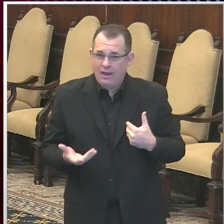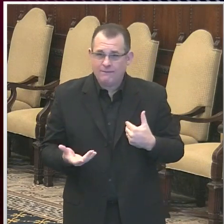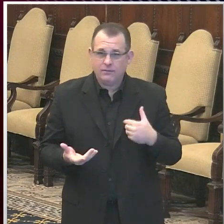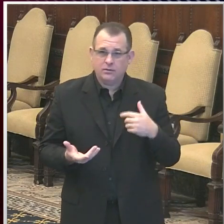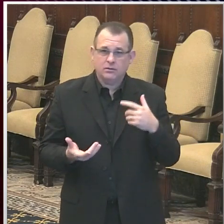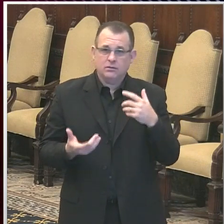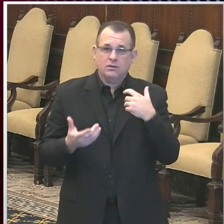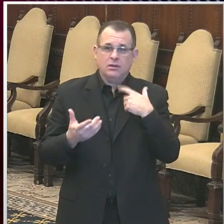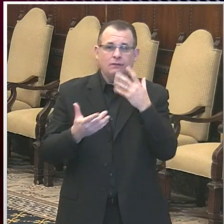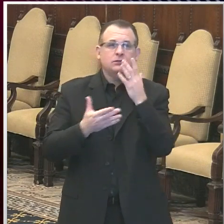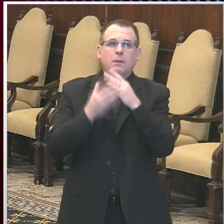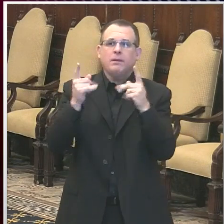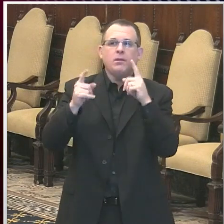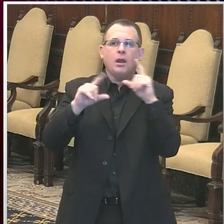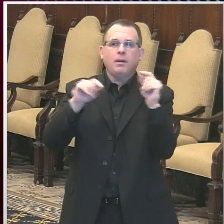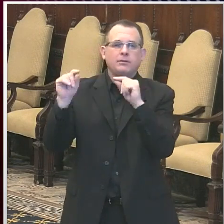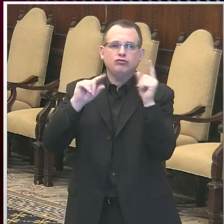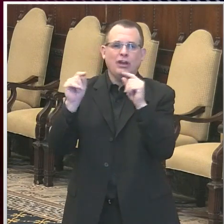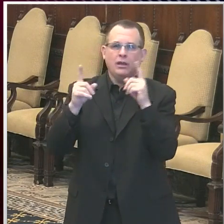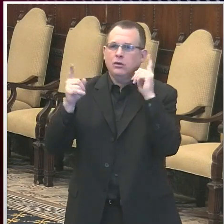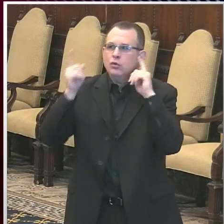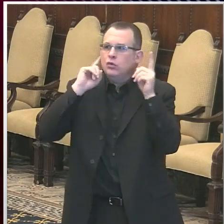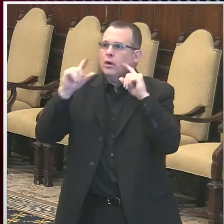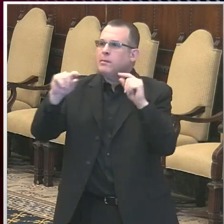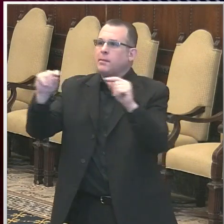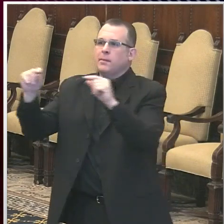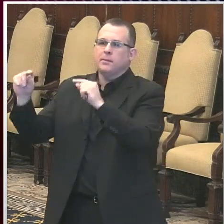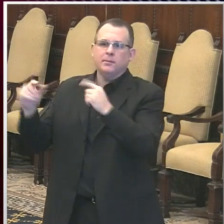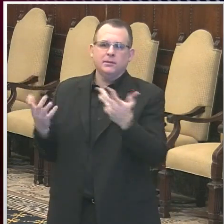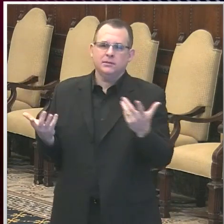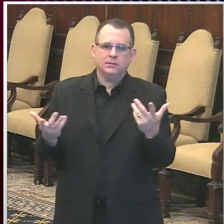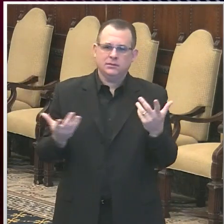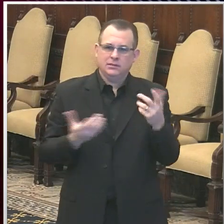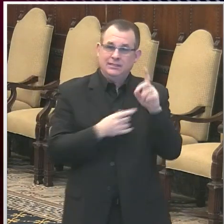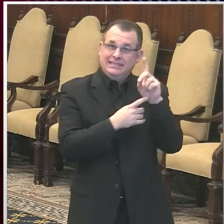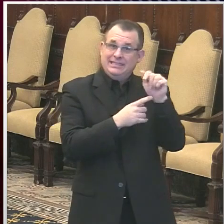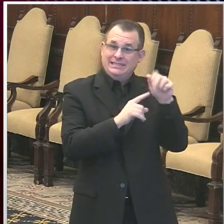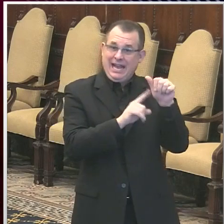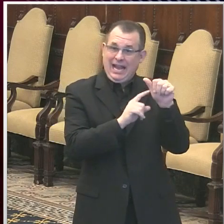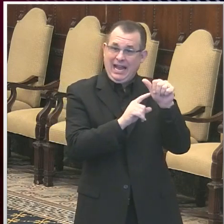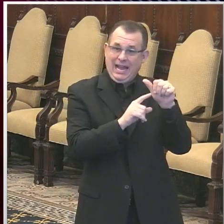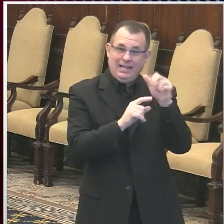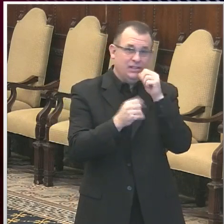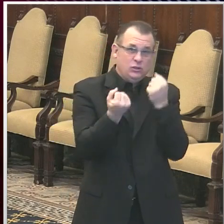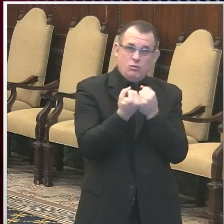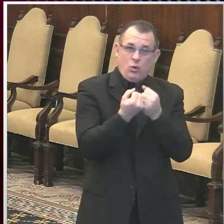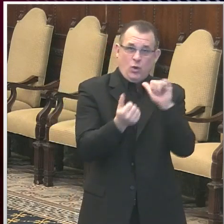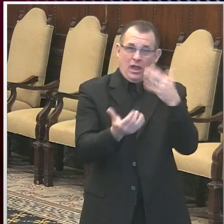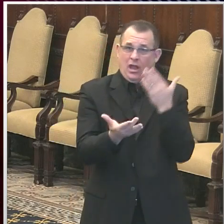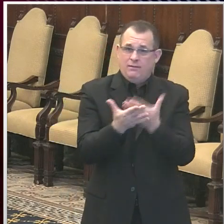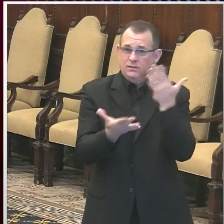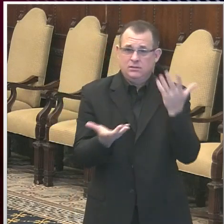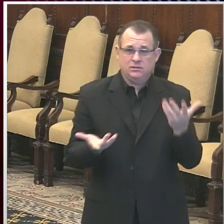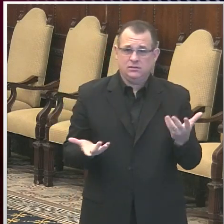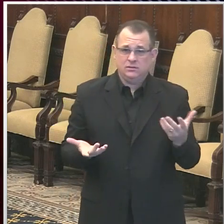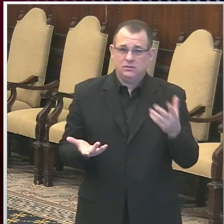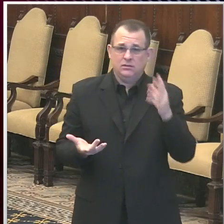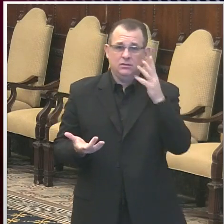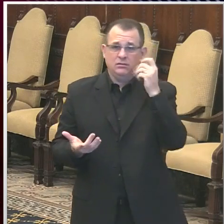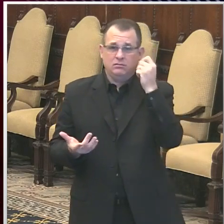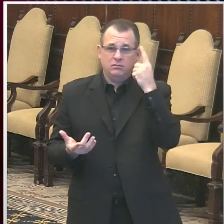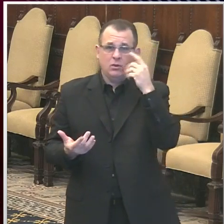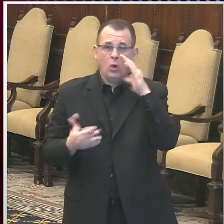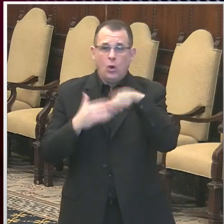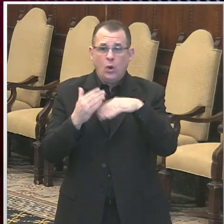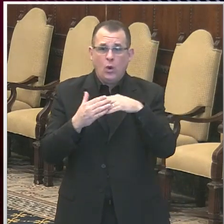anecdotal incidents and are continuing to patrol and work with all of our residents to